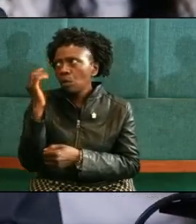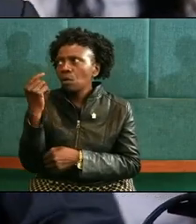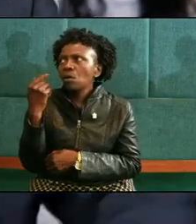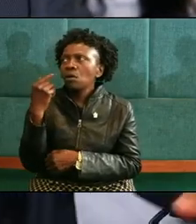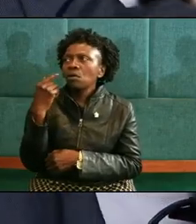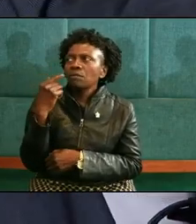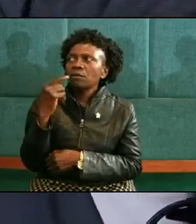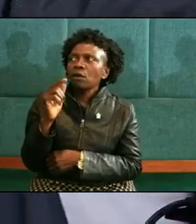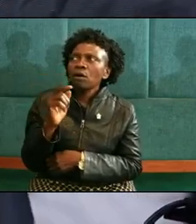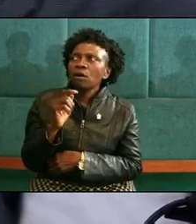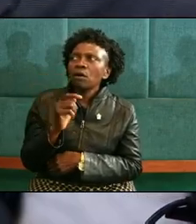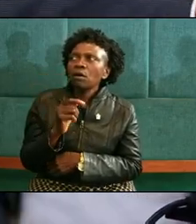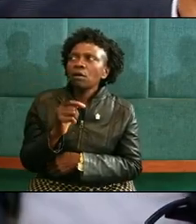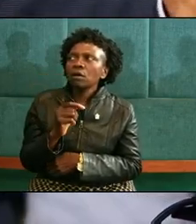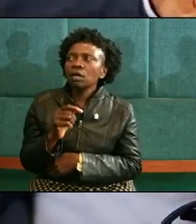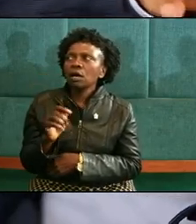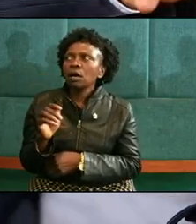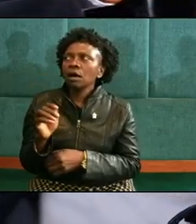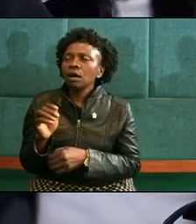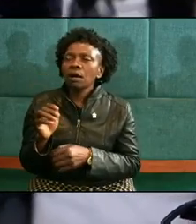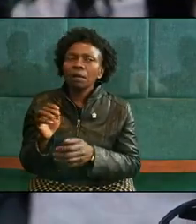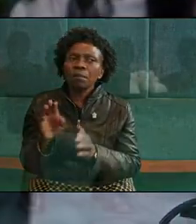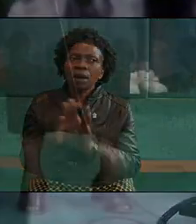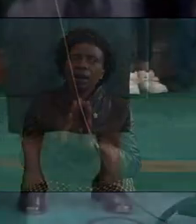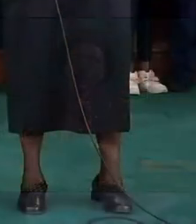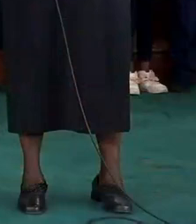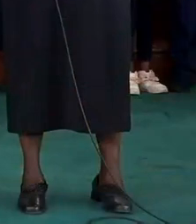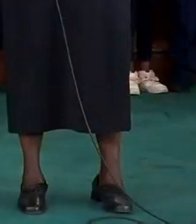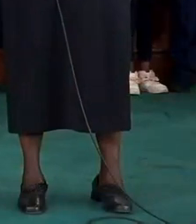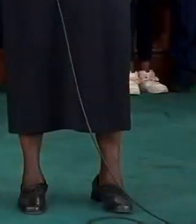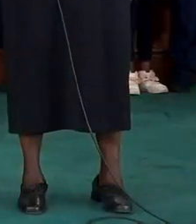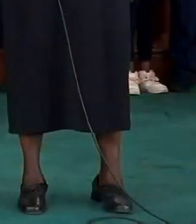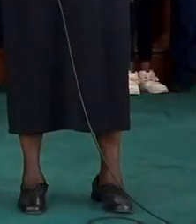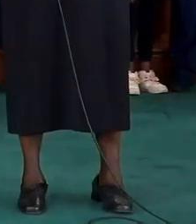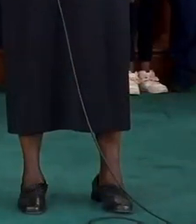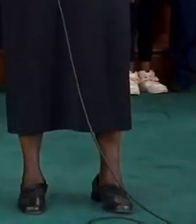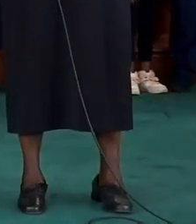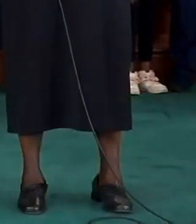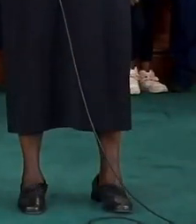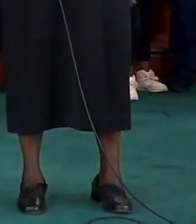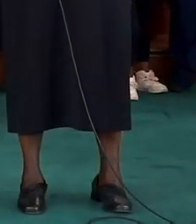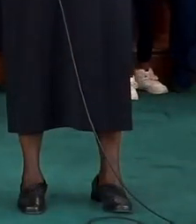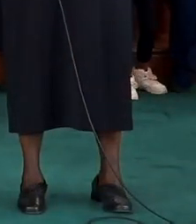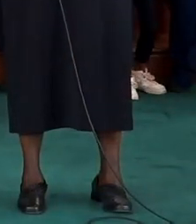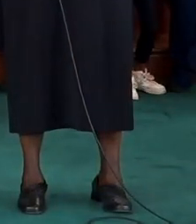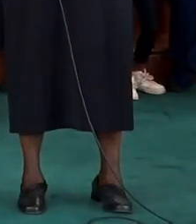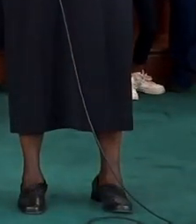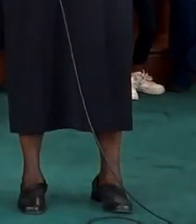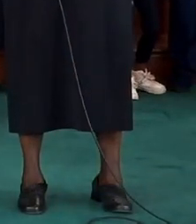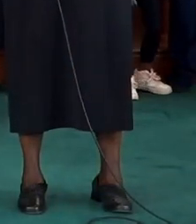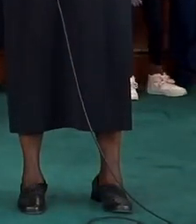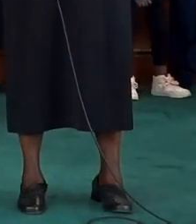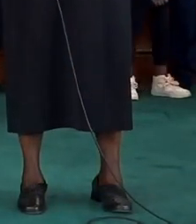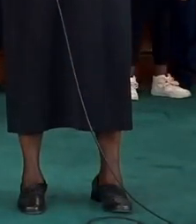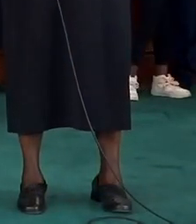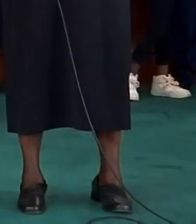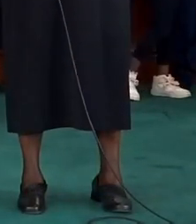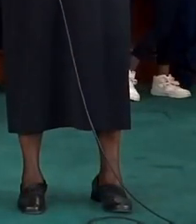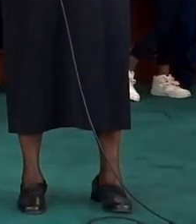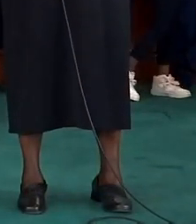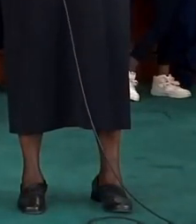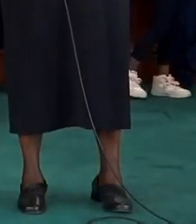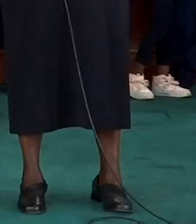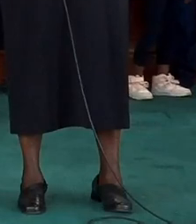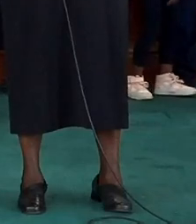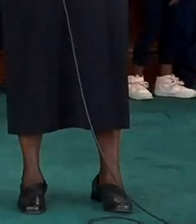them. God bless you, my Lord. Bring them. Bring them. Bring them. Bring them.